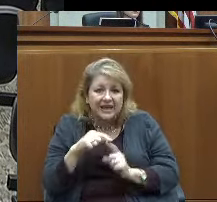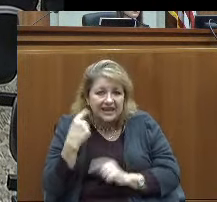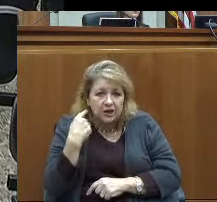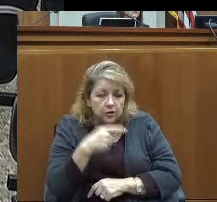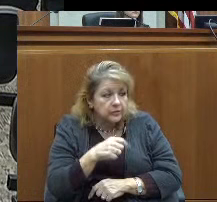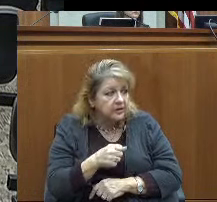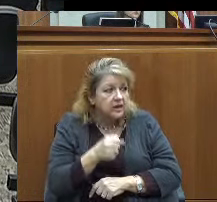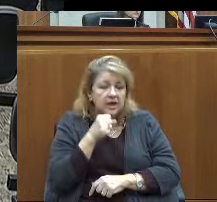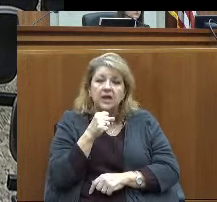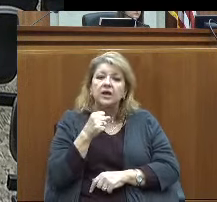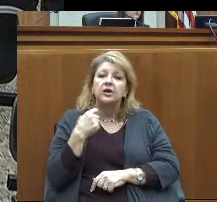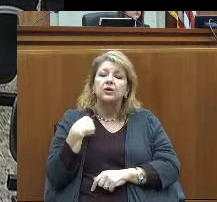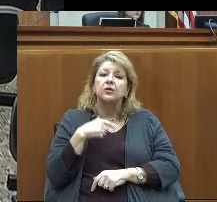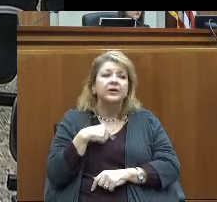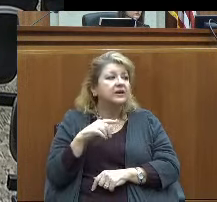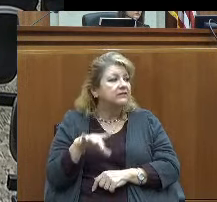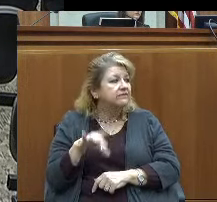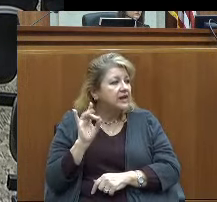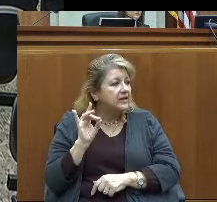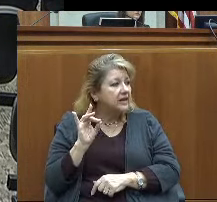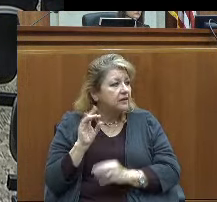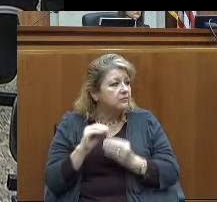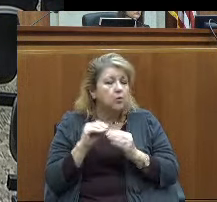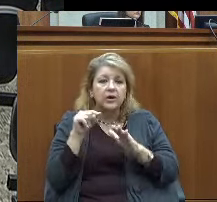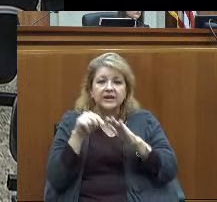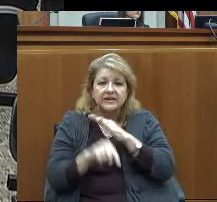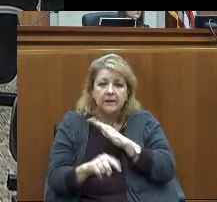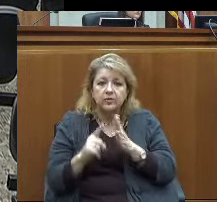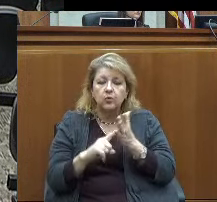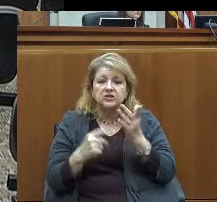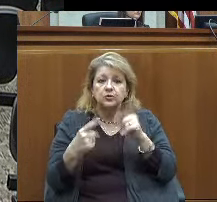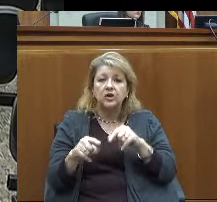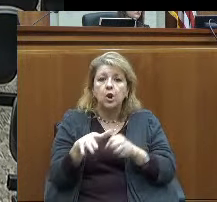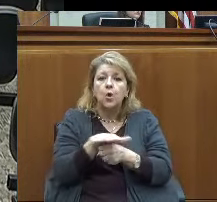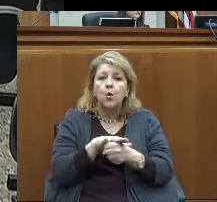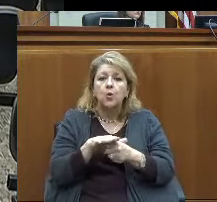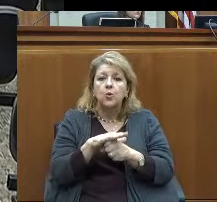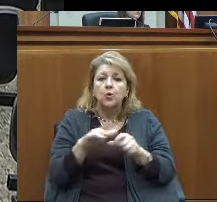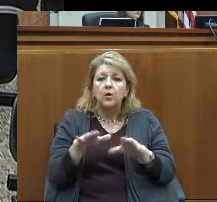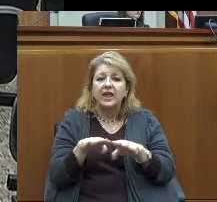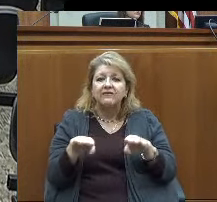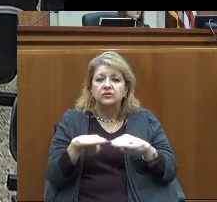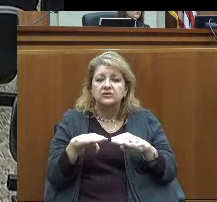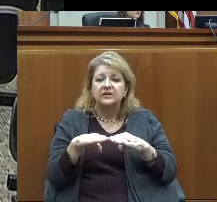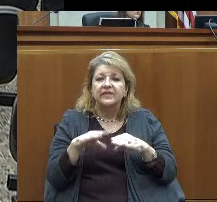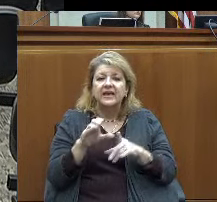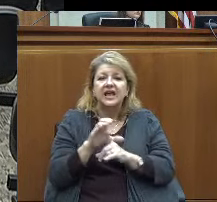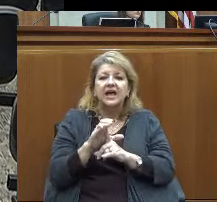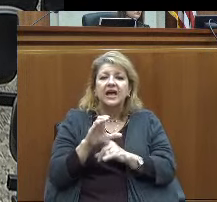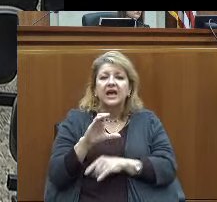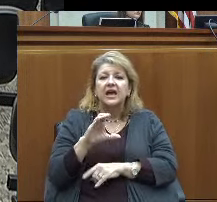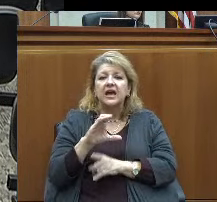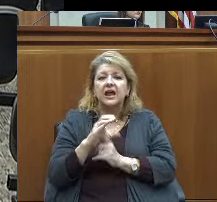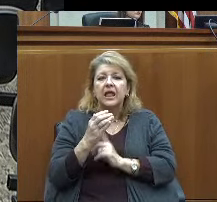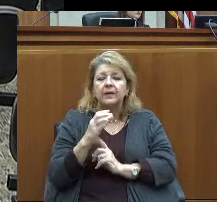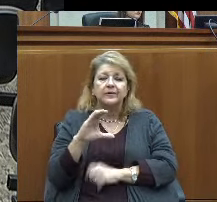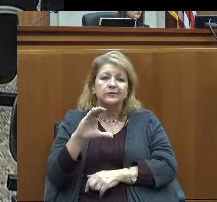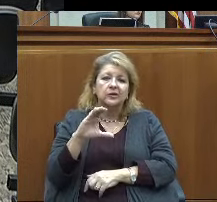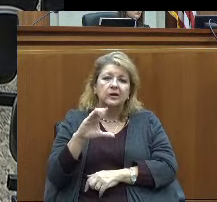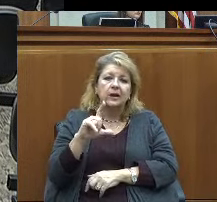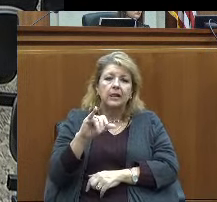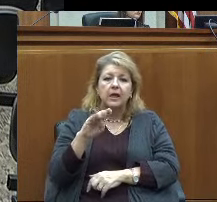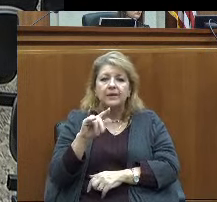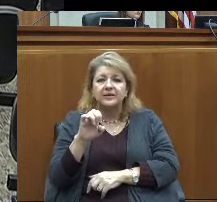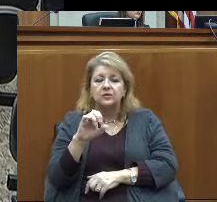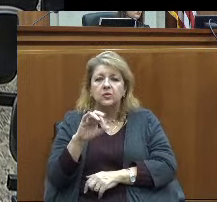on the side. So we can find out more in depth what's going on at the local level and maybe help find what